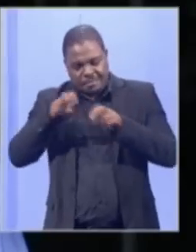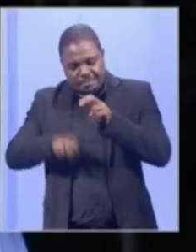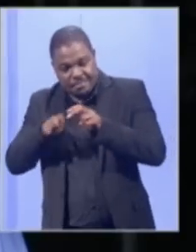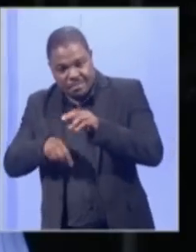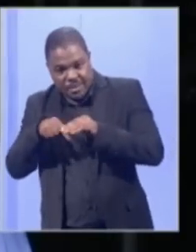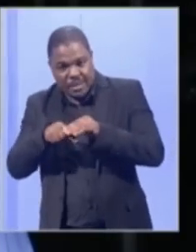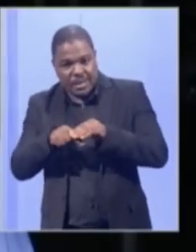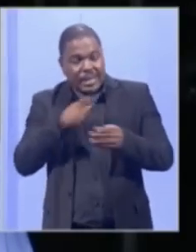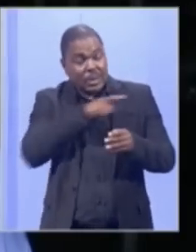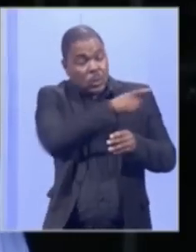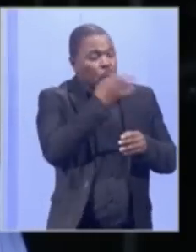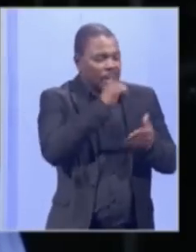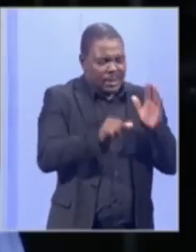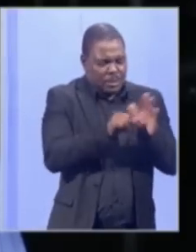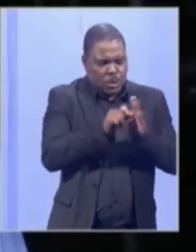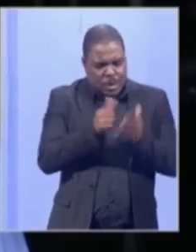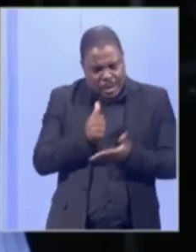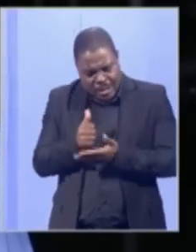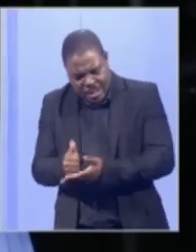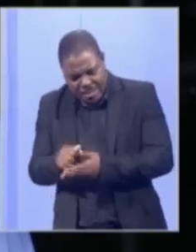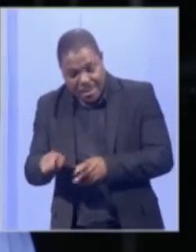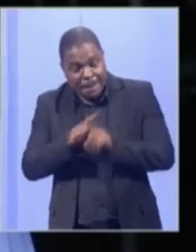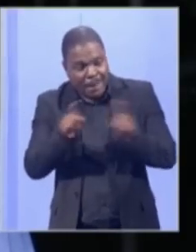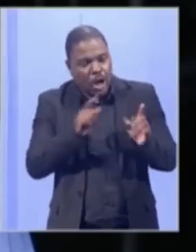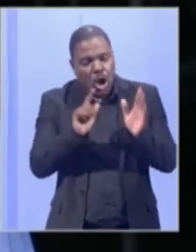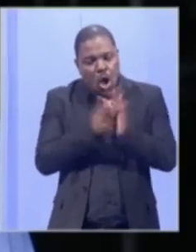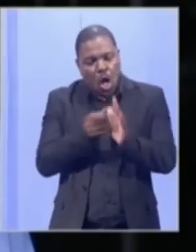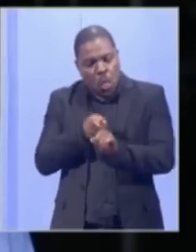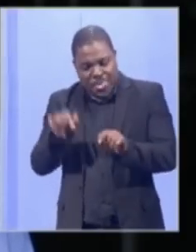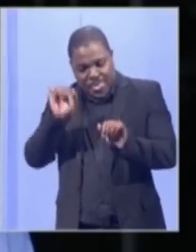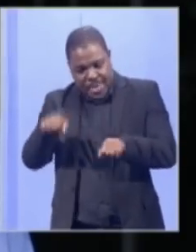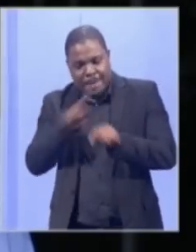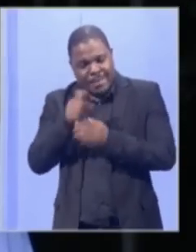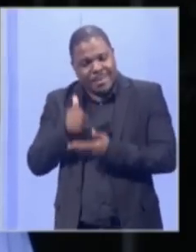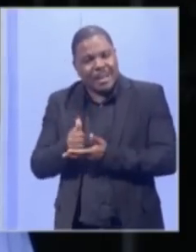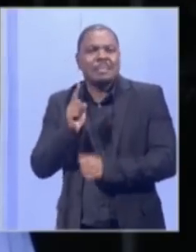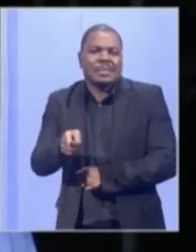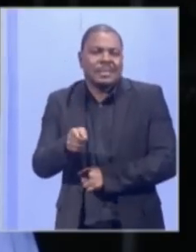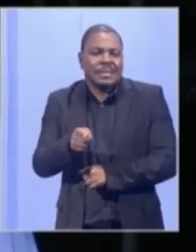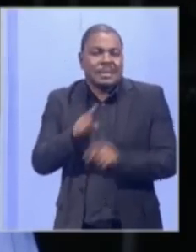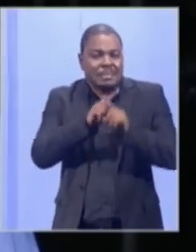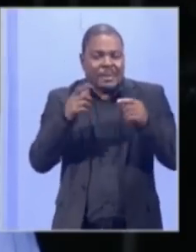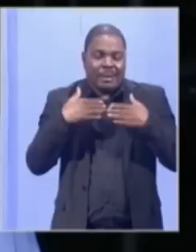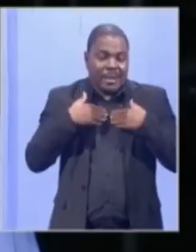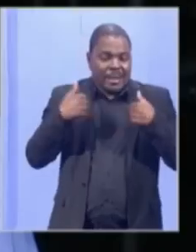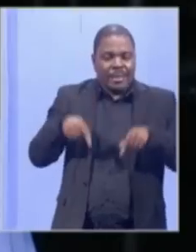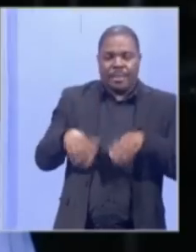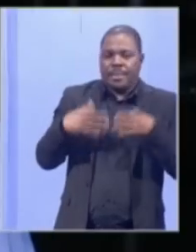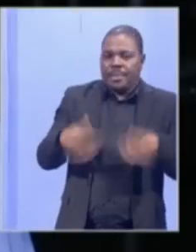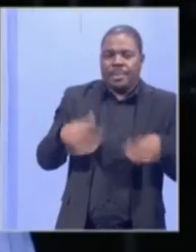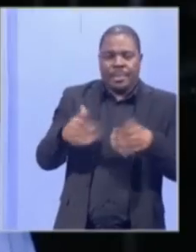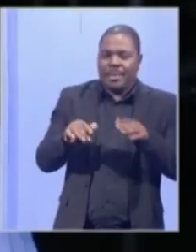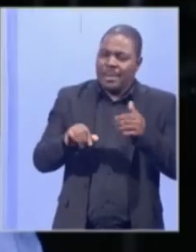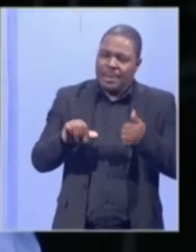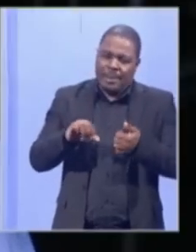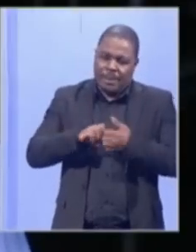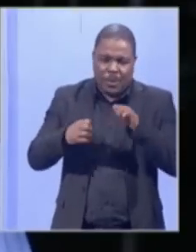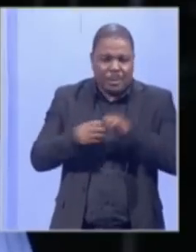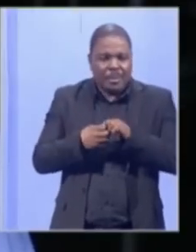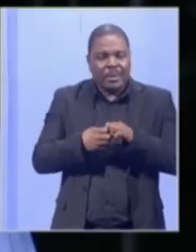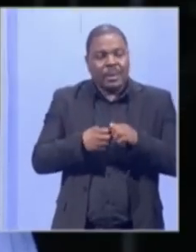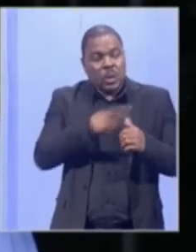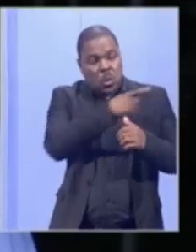ba bantshiwe le fa gone se ba dirang sa tsamaisane le molao fela fa o lebeletse ntlha ya maemo a bona boitekanelo ke ntlha ile goreng e ba tsunya thata gore ba tshwanetse gore ba